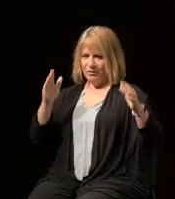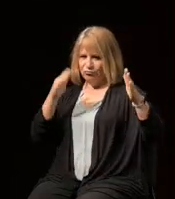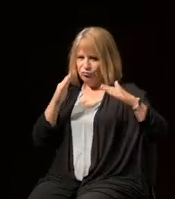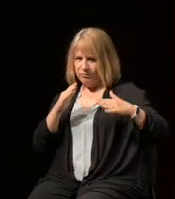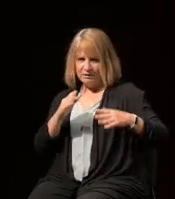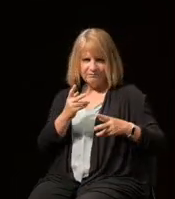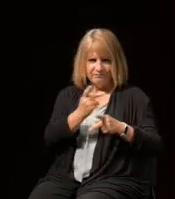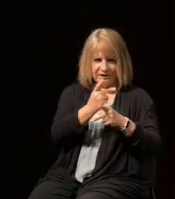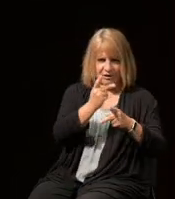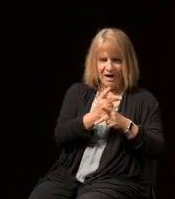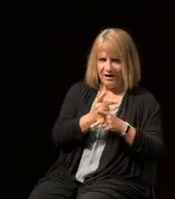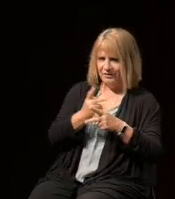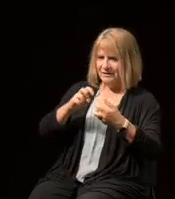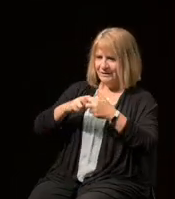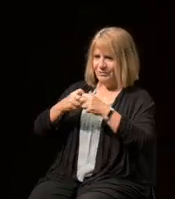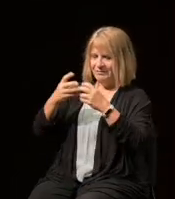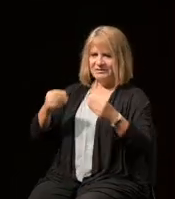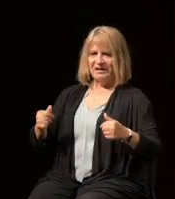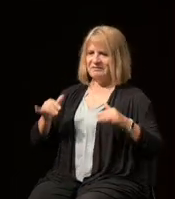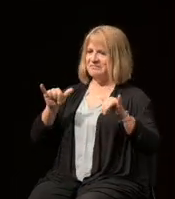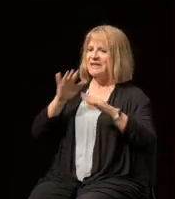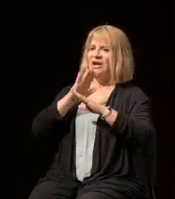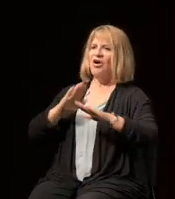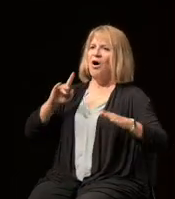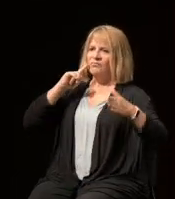solve while staying calm and focused.